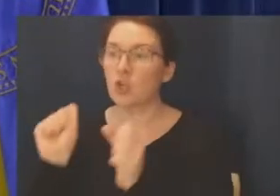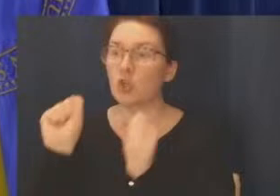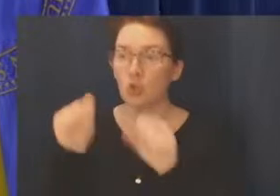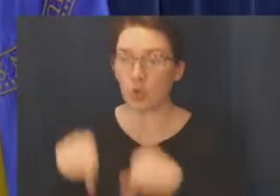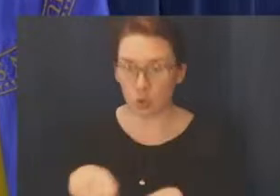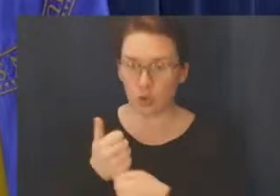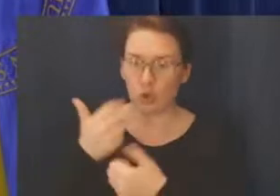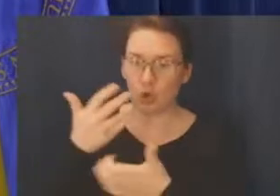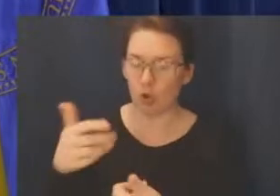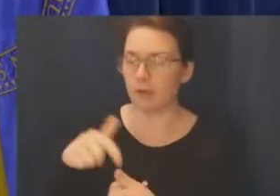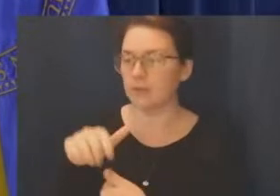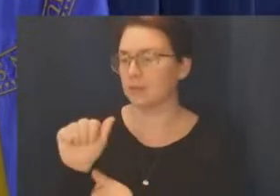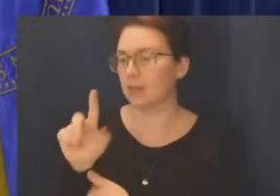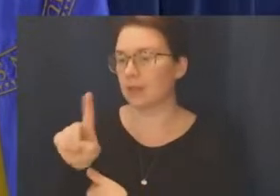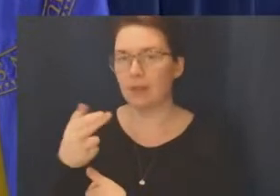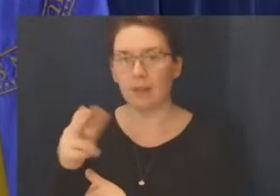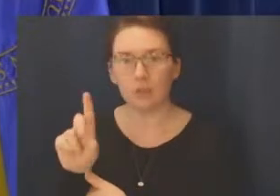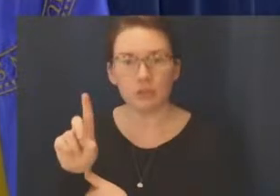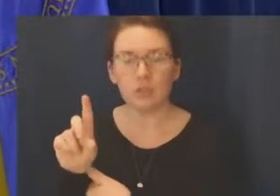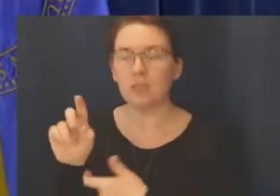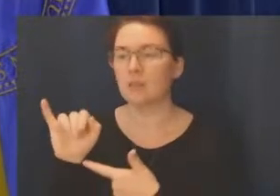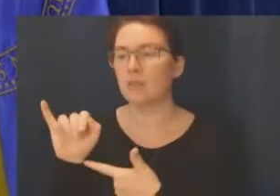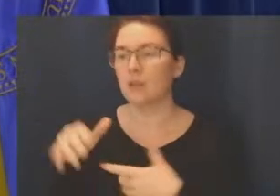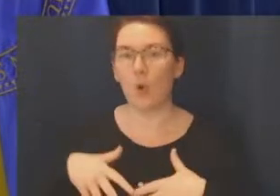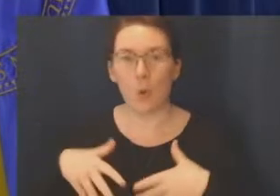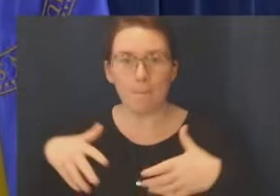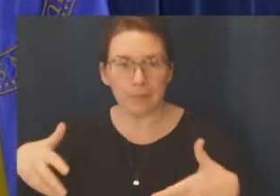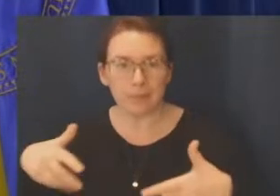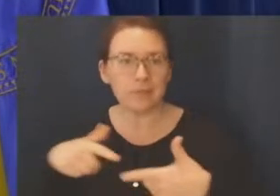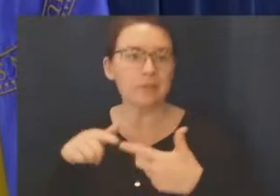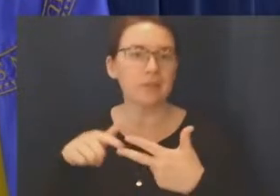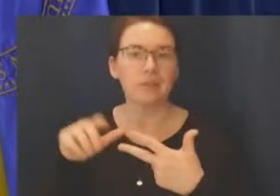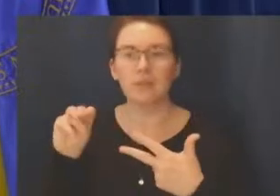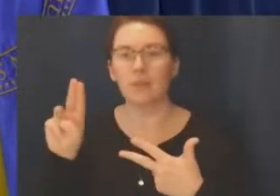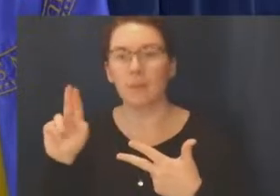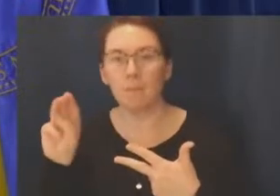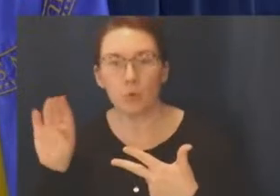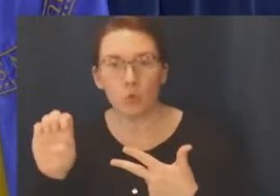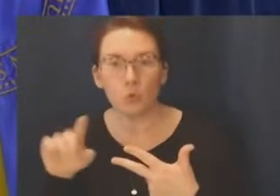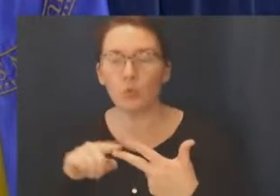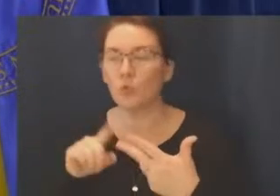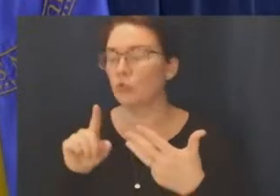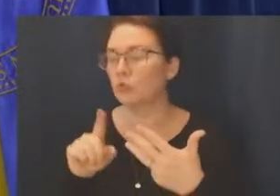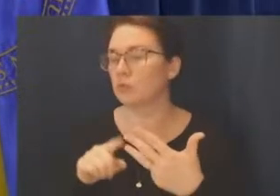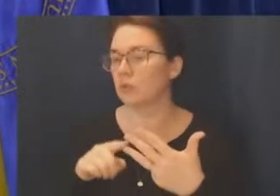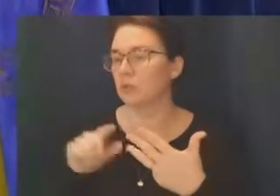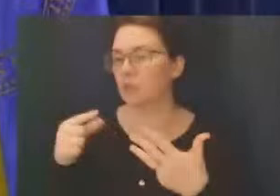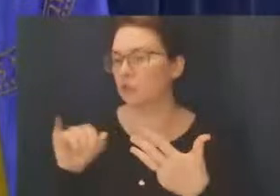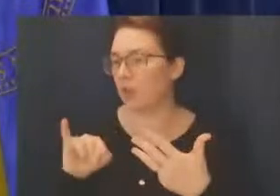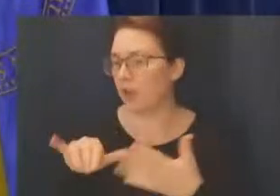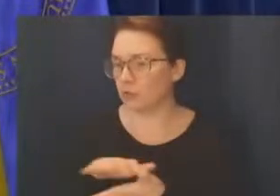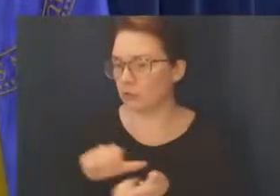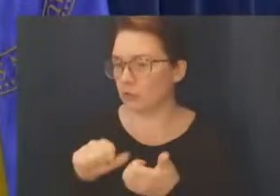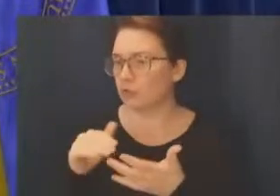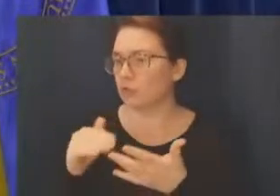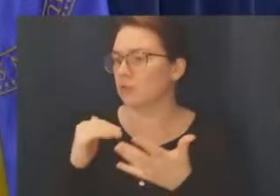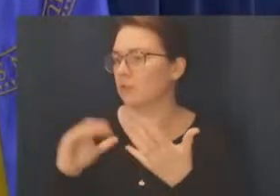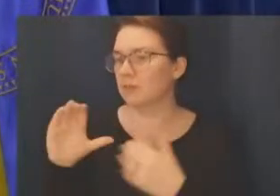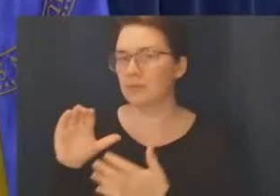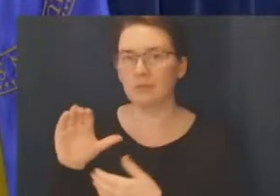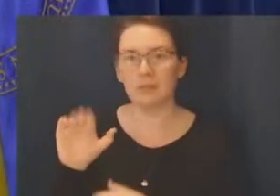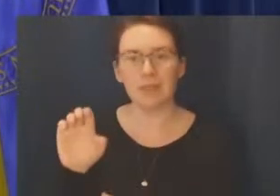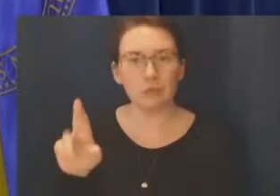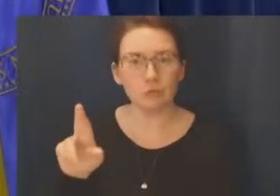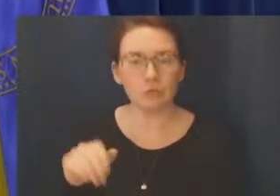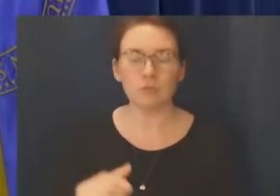obesity, autoimmune diseases, allergies, endocrine disruption, and even cancer. The highest levels of scientific